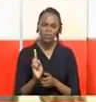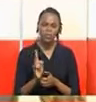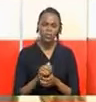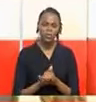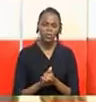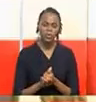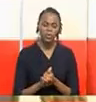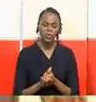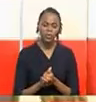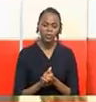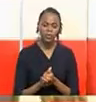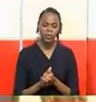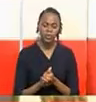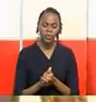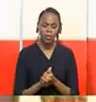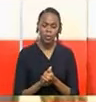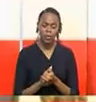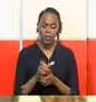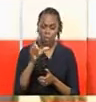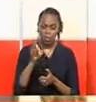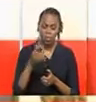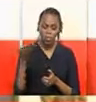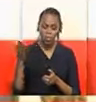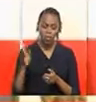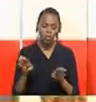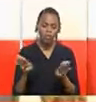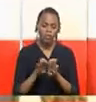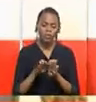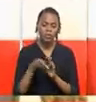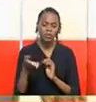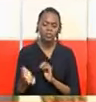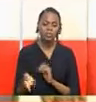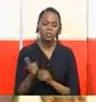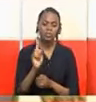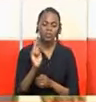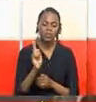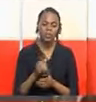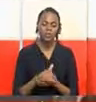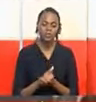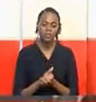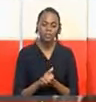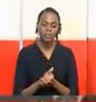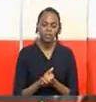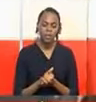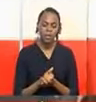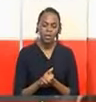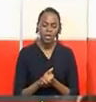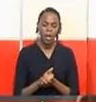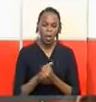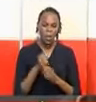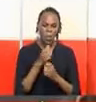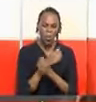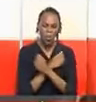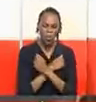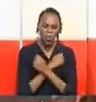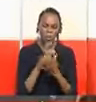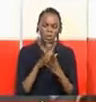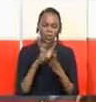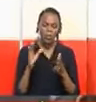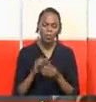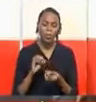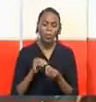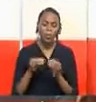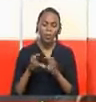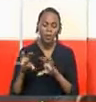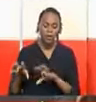nor will I ever see anybody match again. He was so passionate about making the things